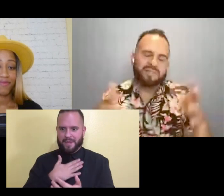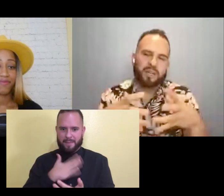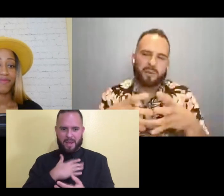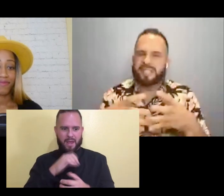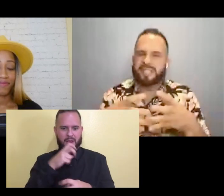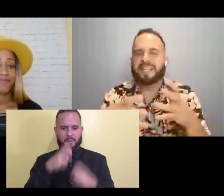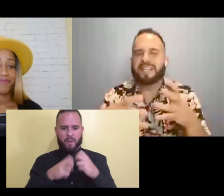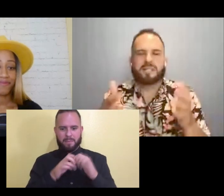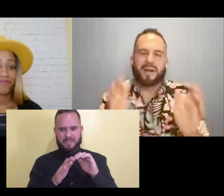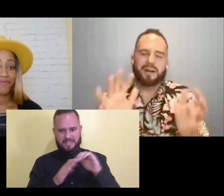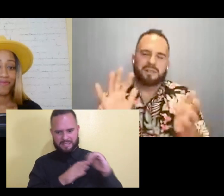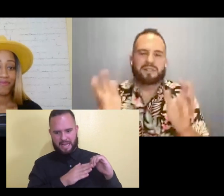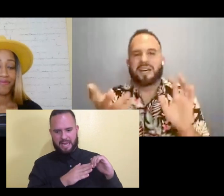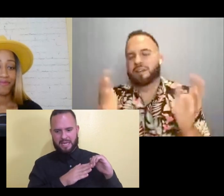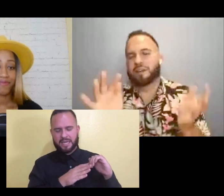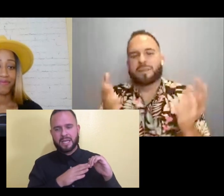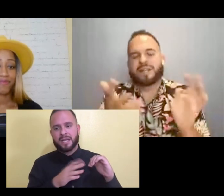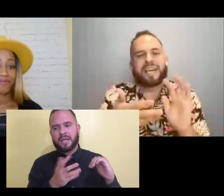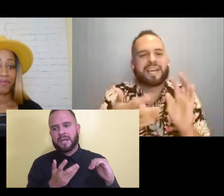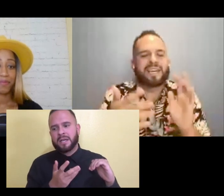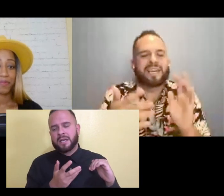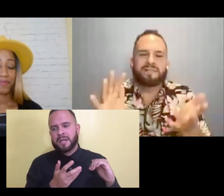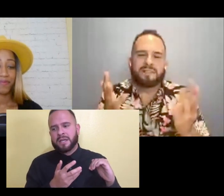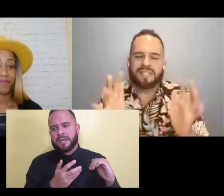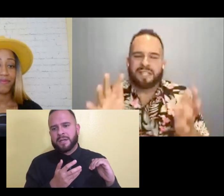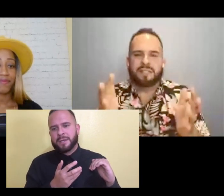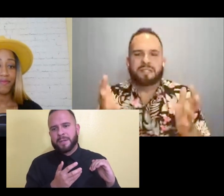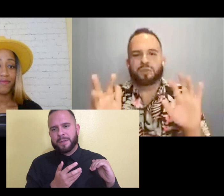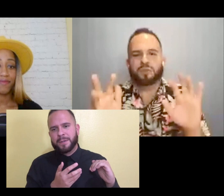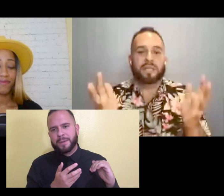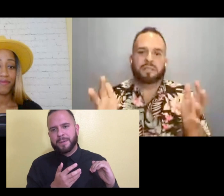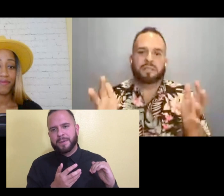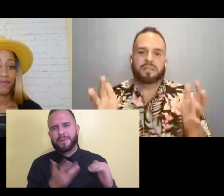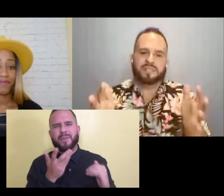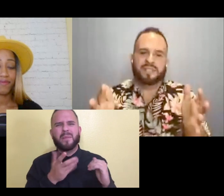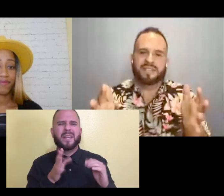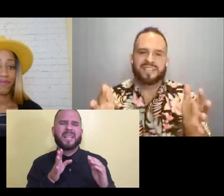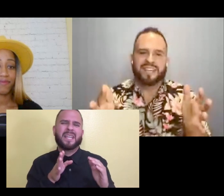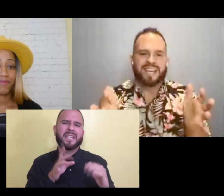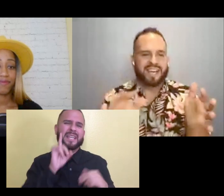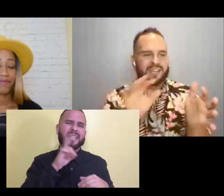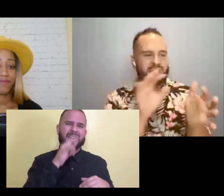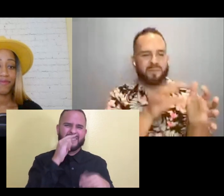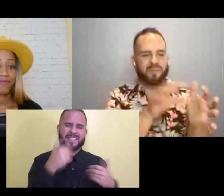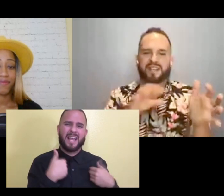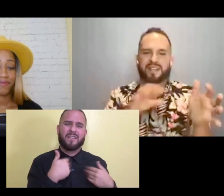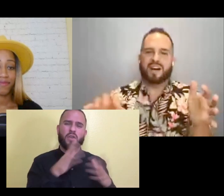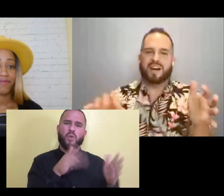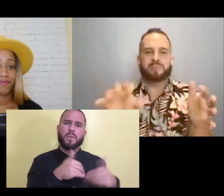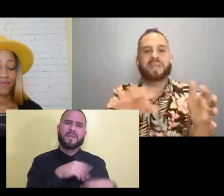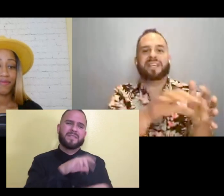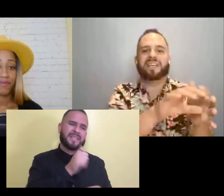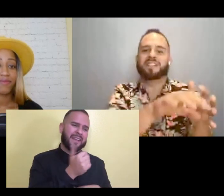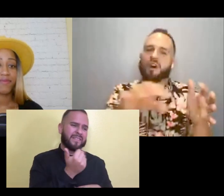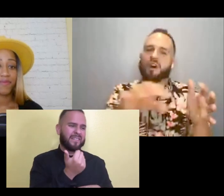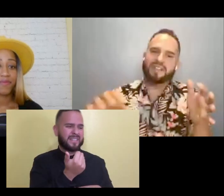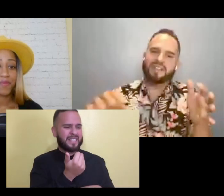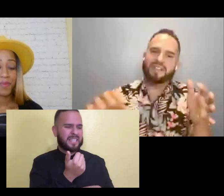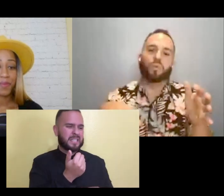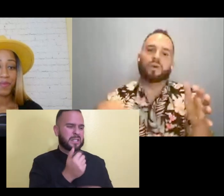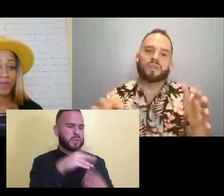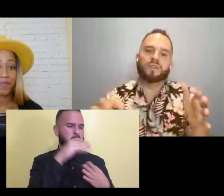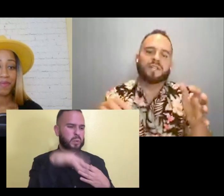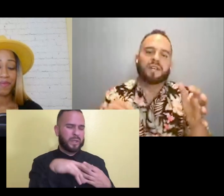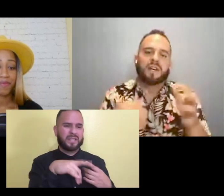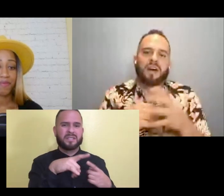of, with deaf kids, it's about, I don't know, it could be 10, 15, 20 students, and it's almost like you got a peek into all these